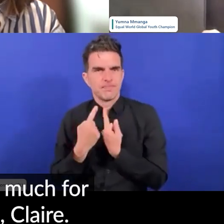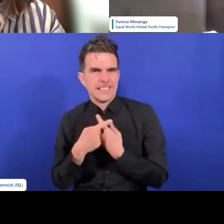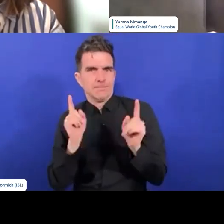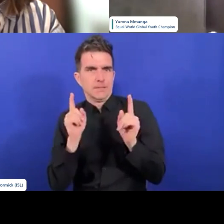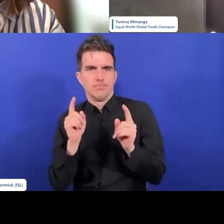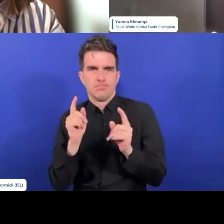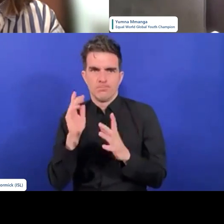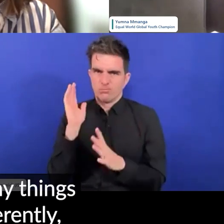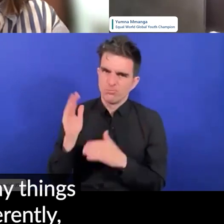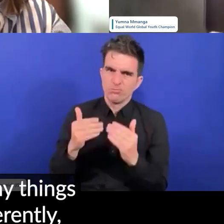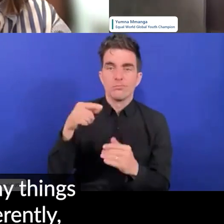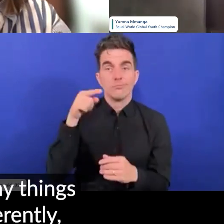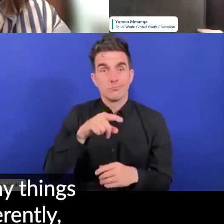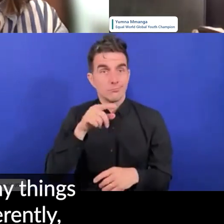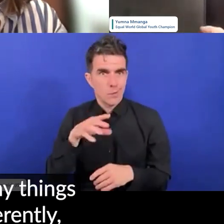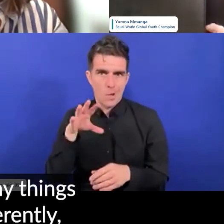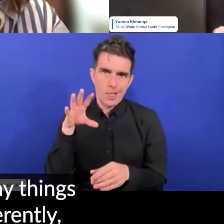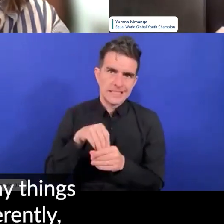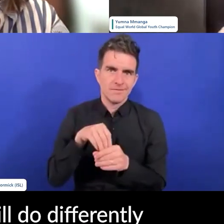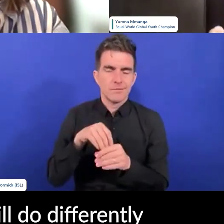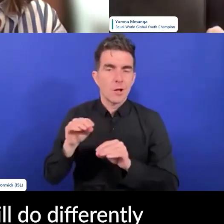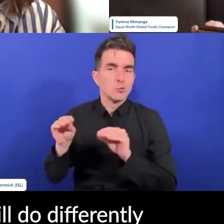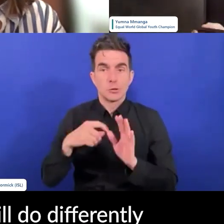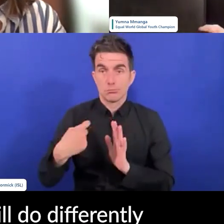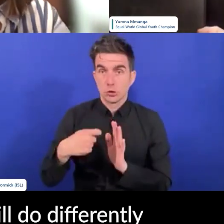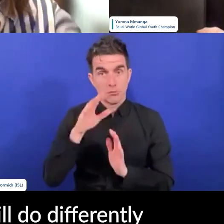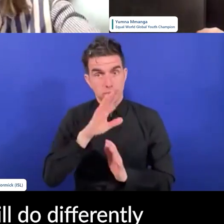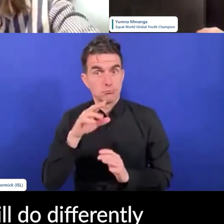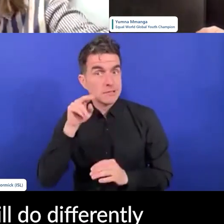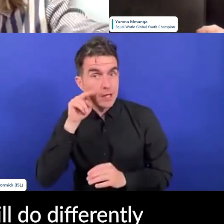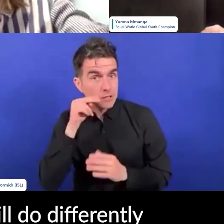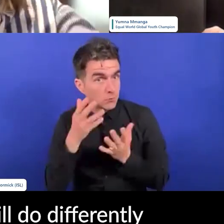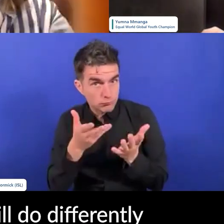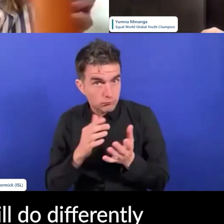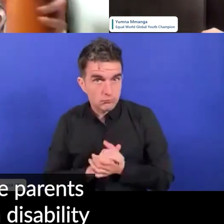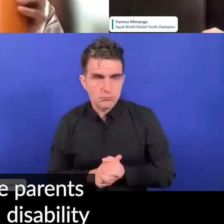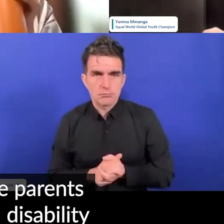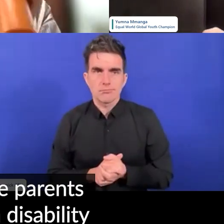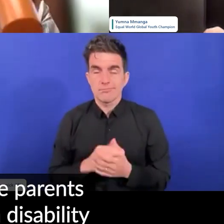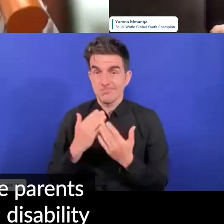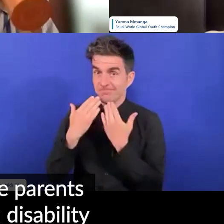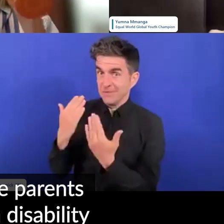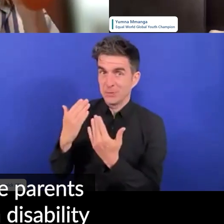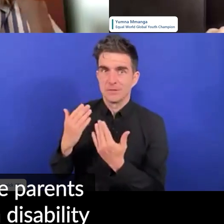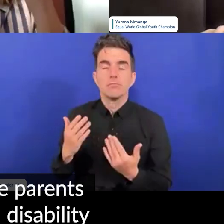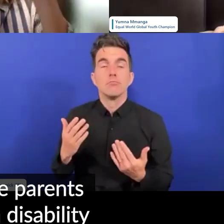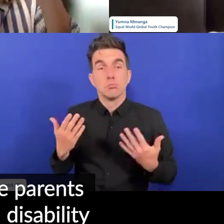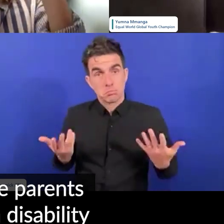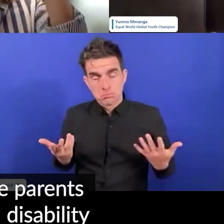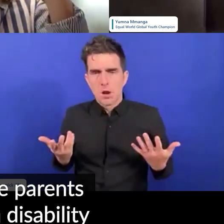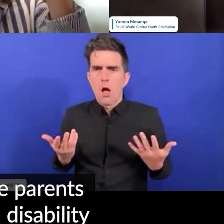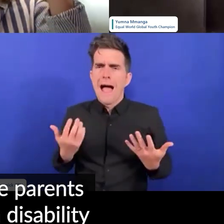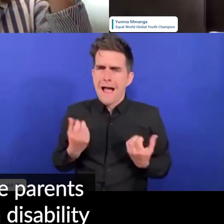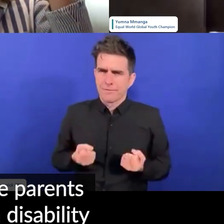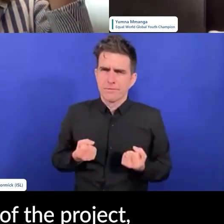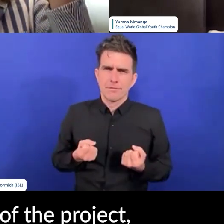Claire. There are many things I would do differently, but the one thing I would do differently is to involve the parents of children